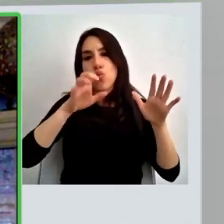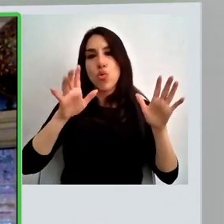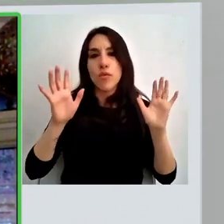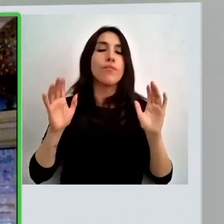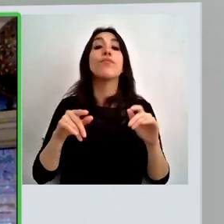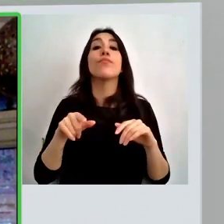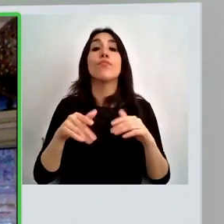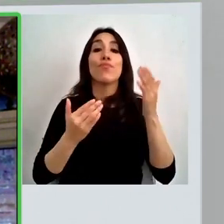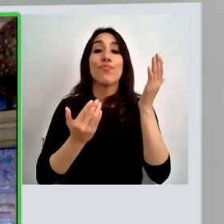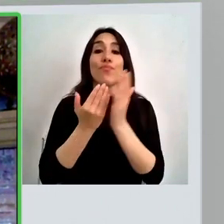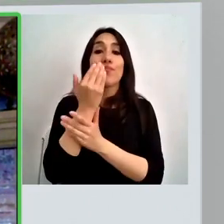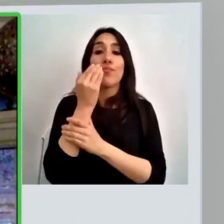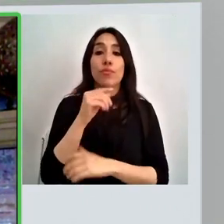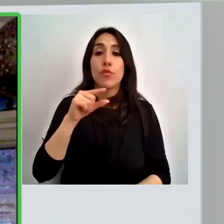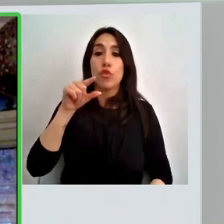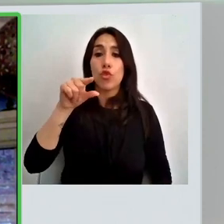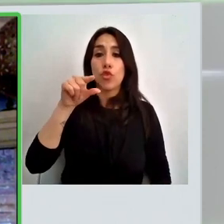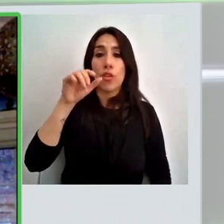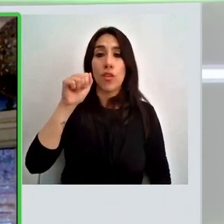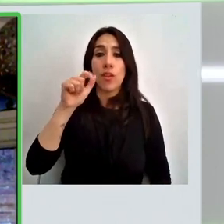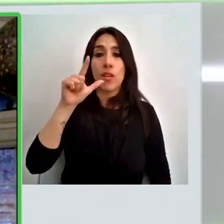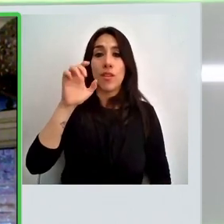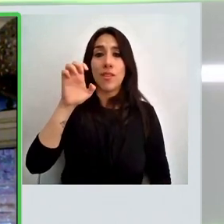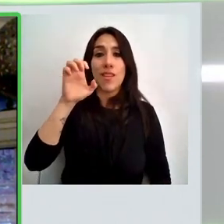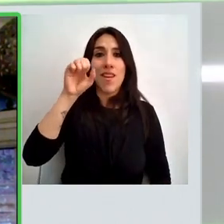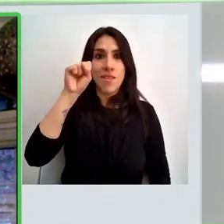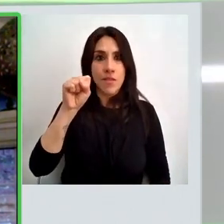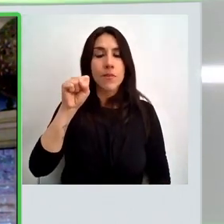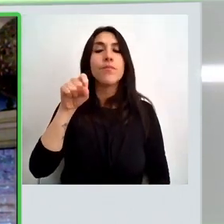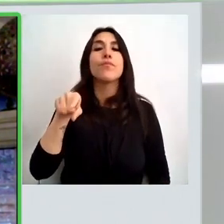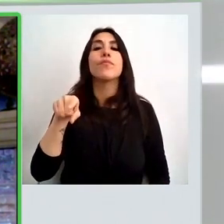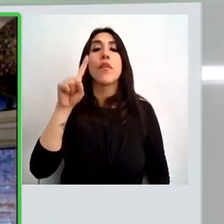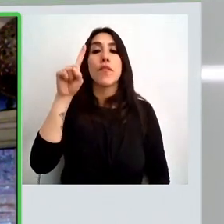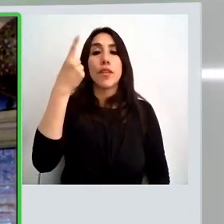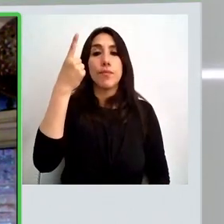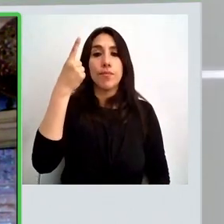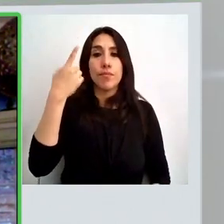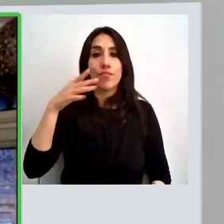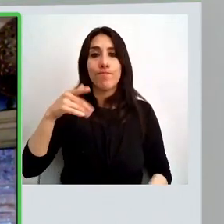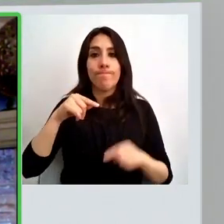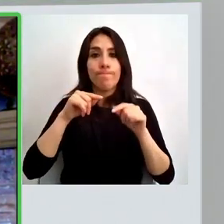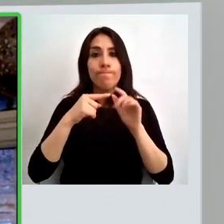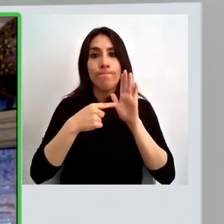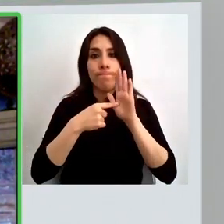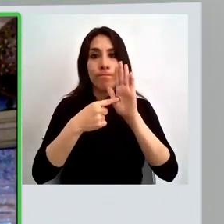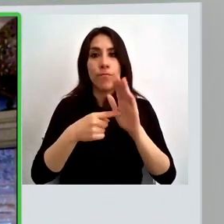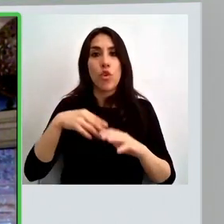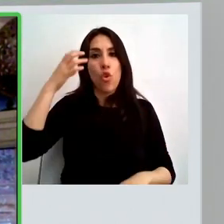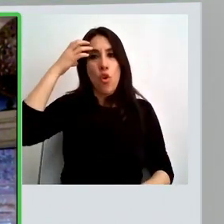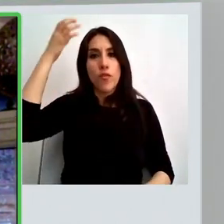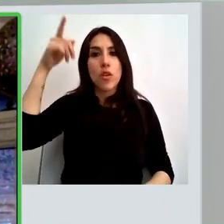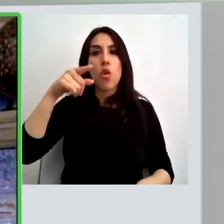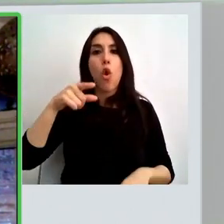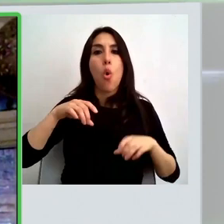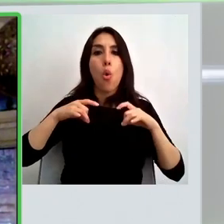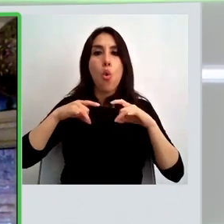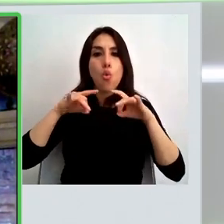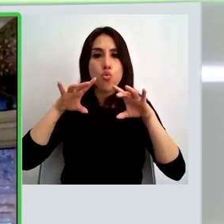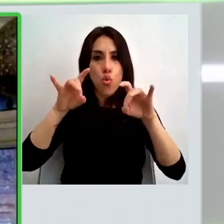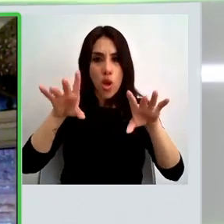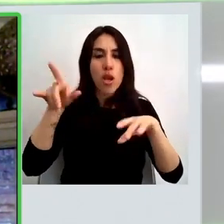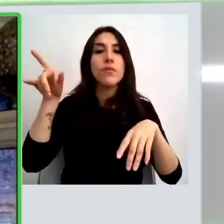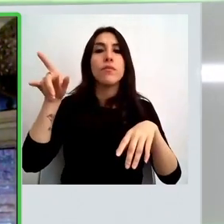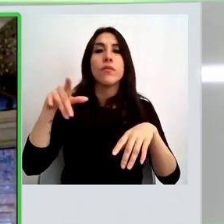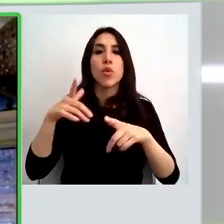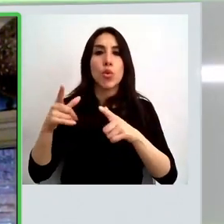government departments within Australia that set up an employee resource group. And now after,